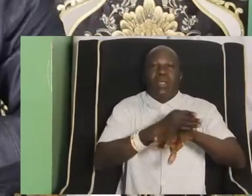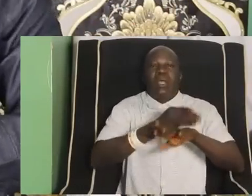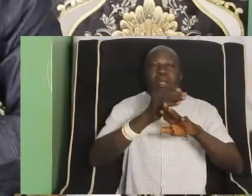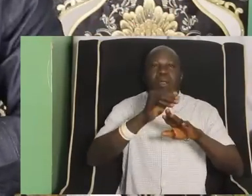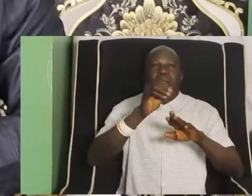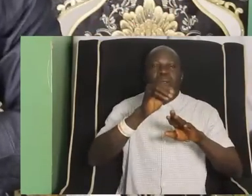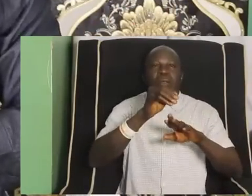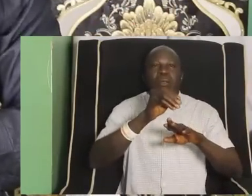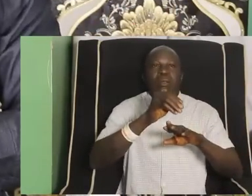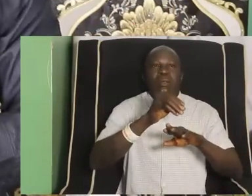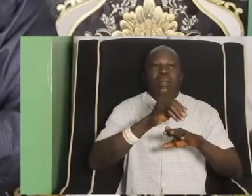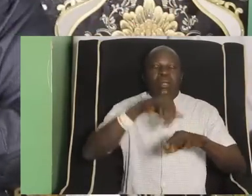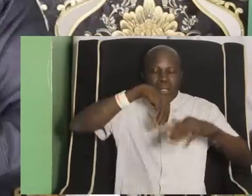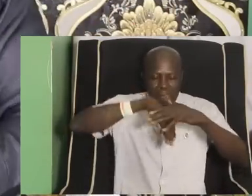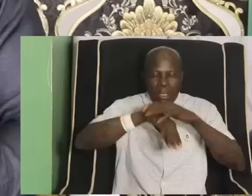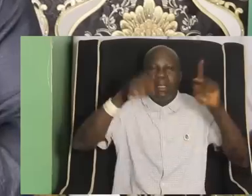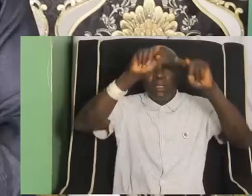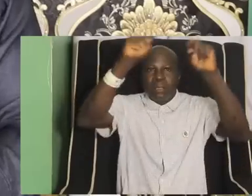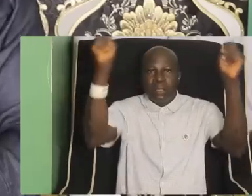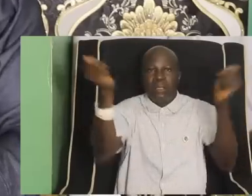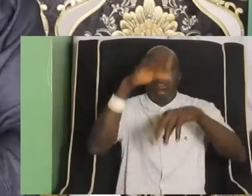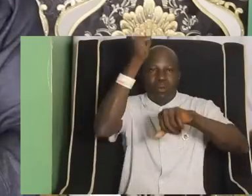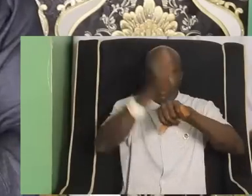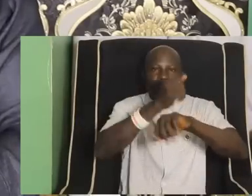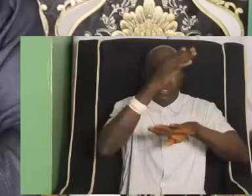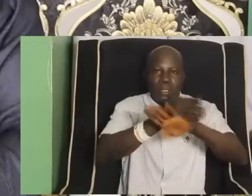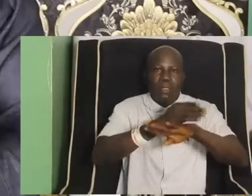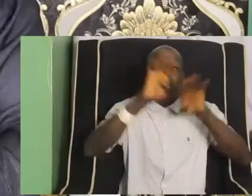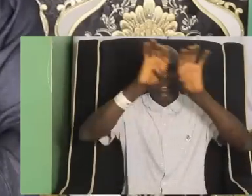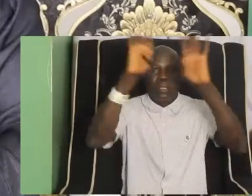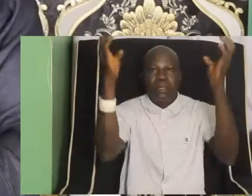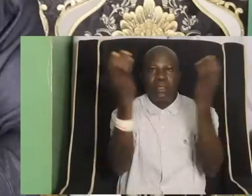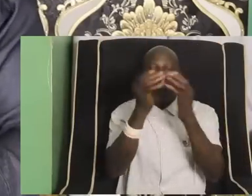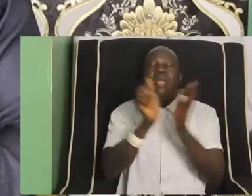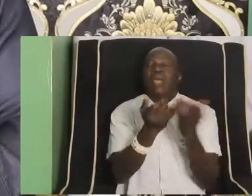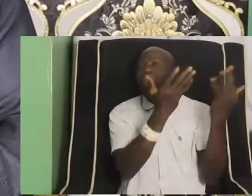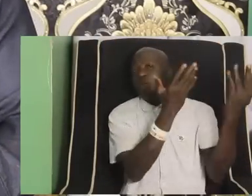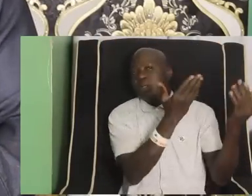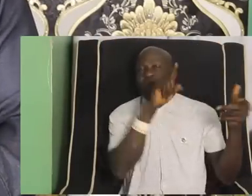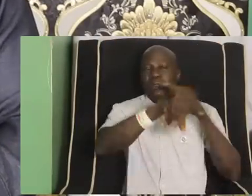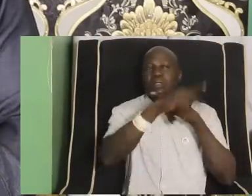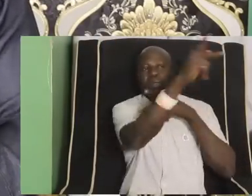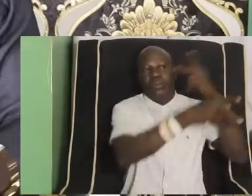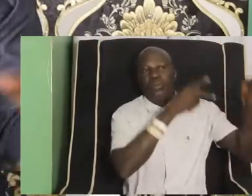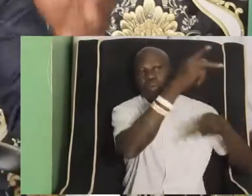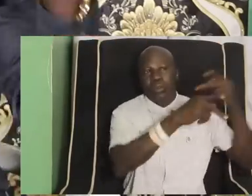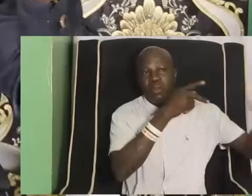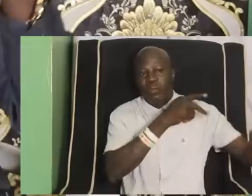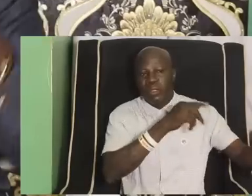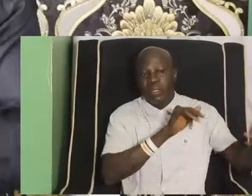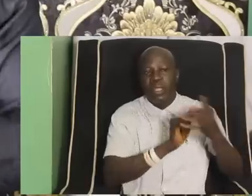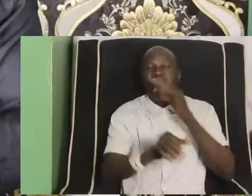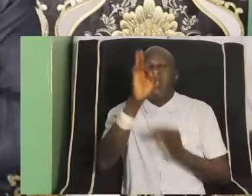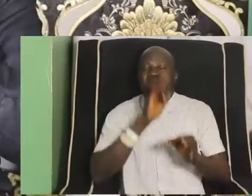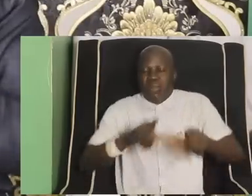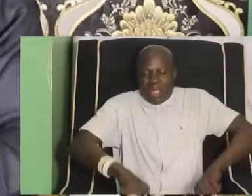okuta. Ilu Abe Okuta, Abe Okuta City. Mareti Woli. Be expecting the prophet. Toba je